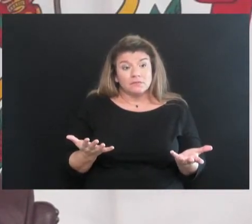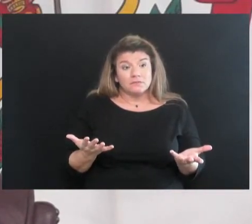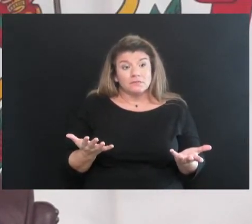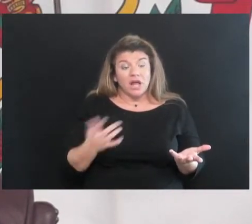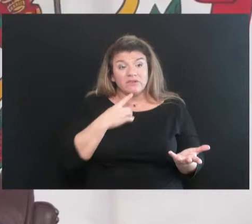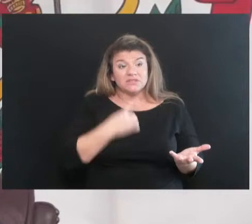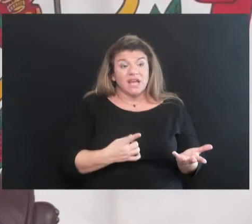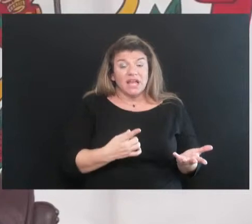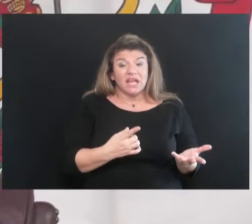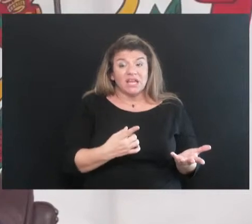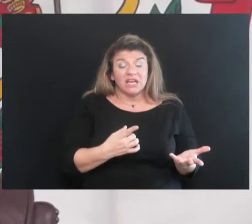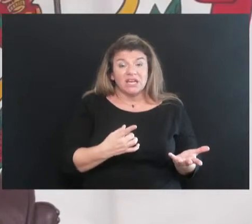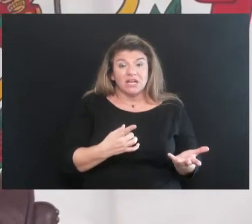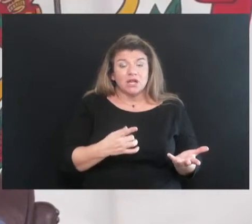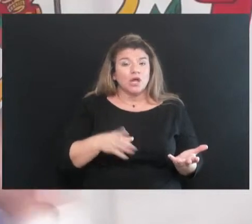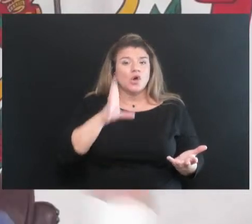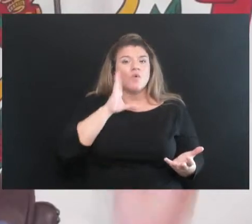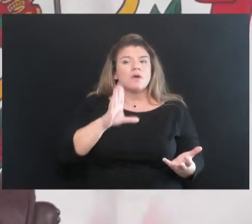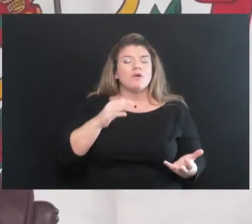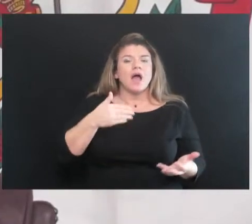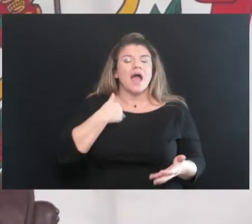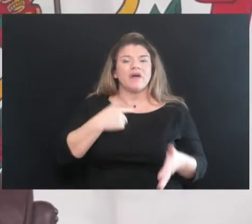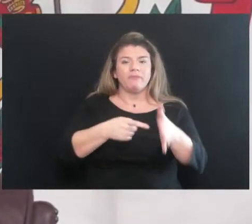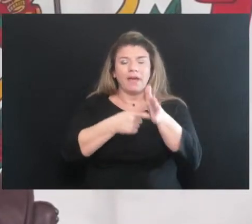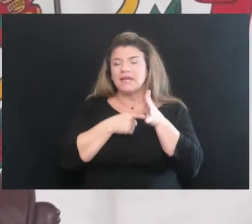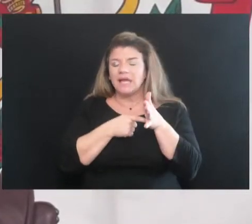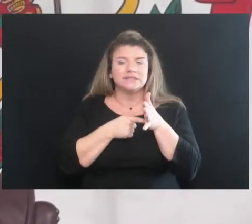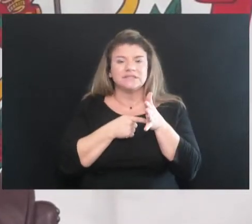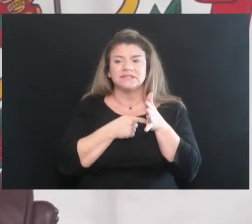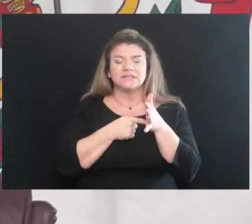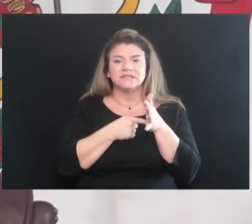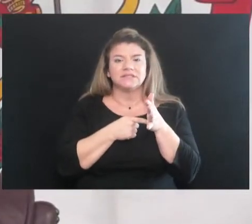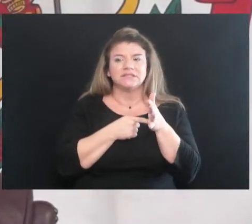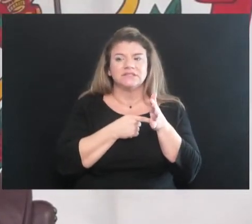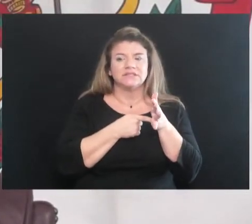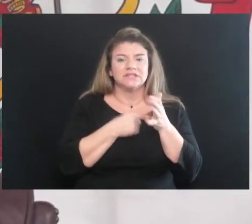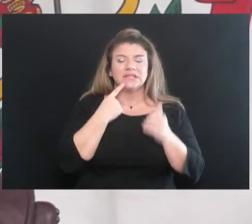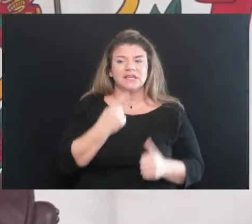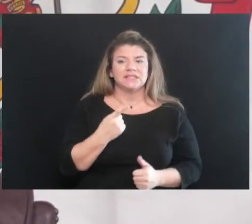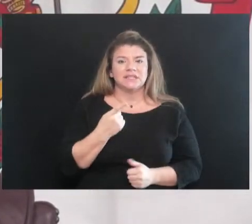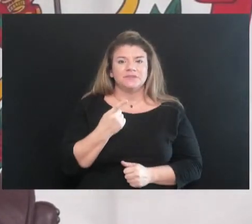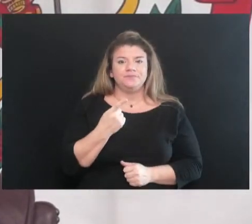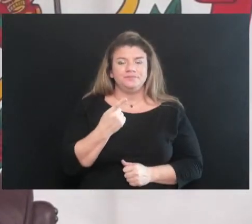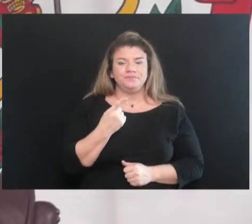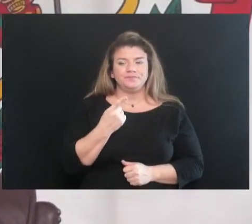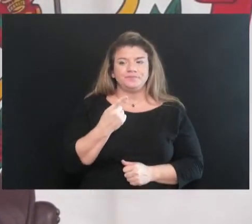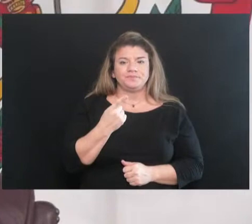that we're going to have mandates that, that says, that